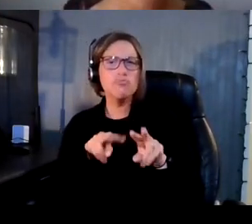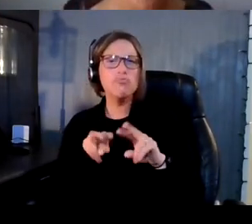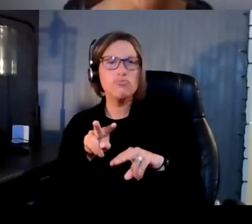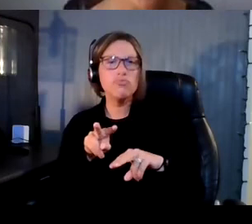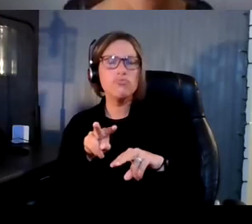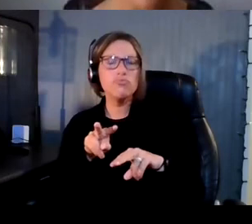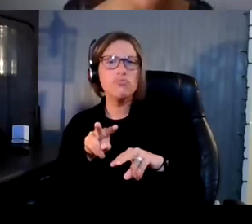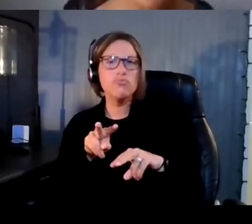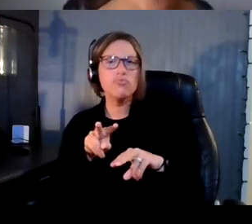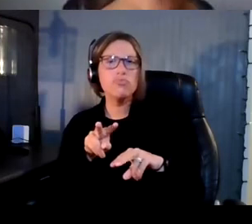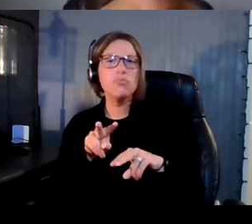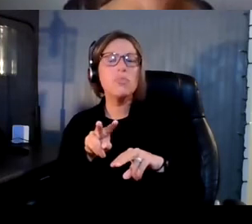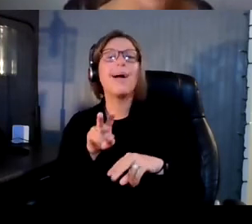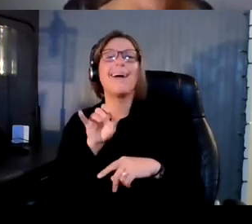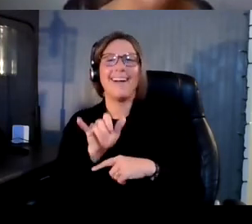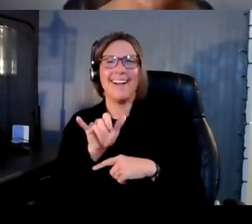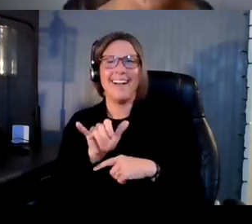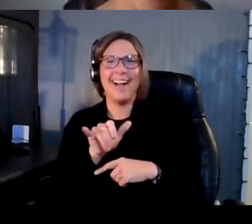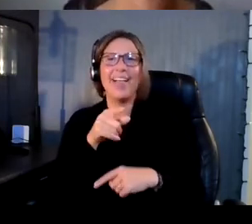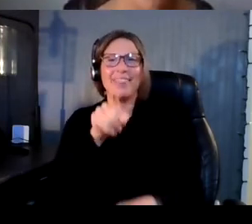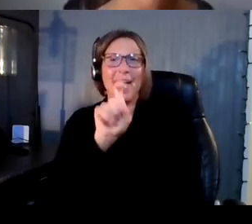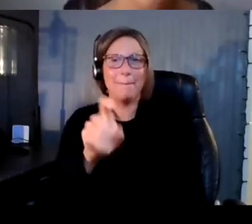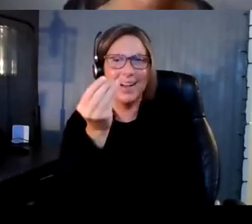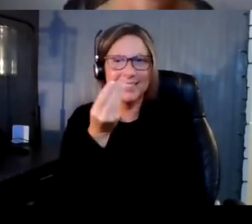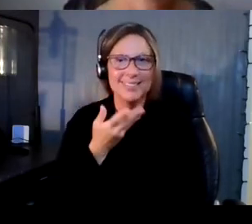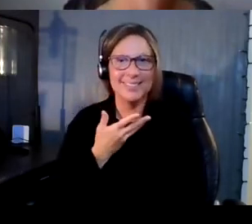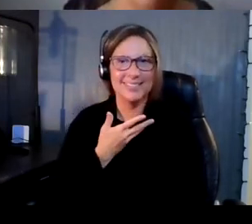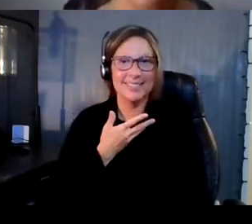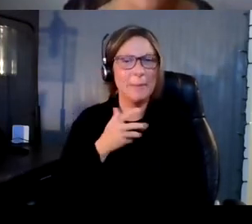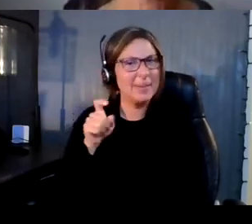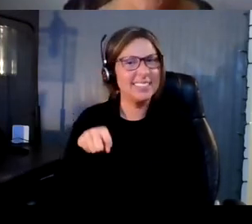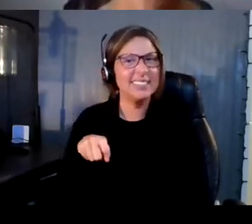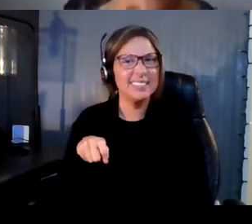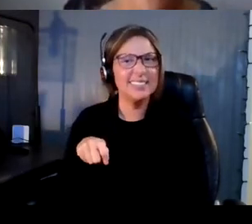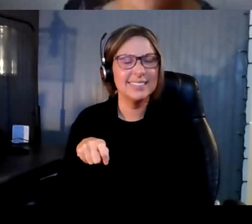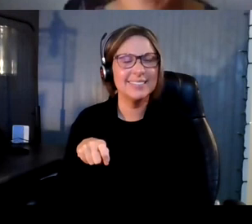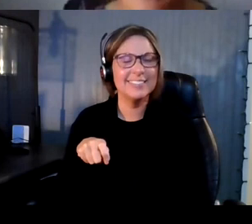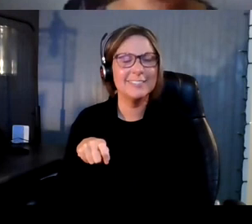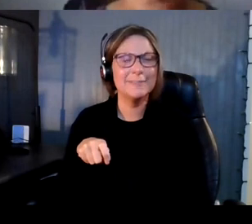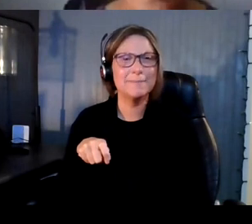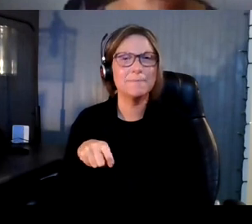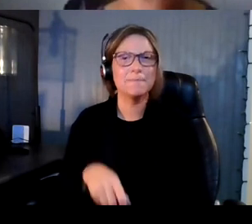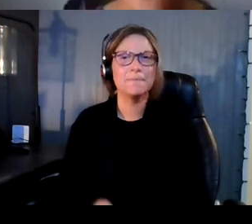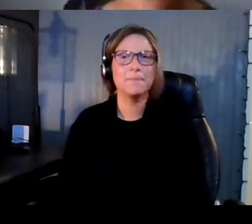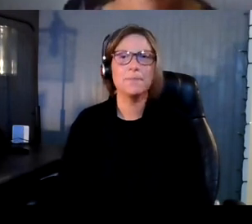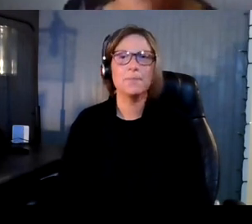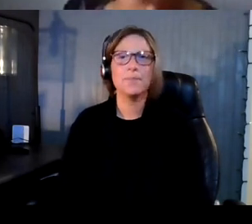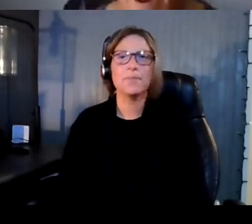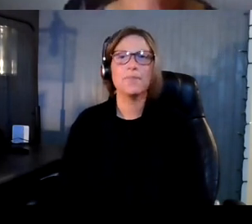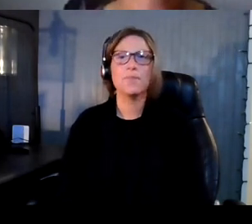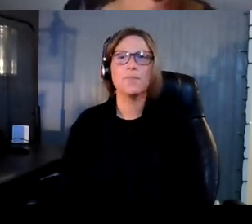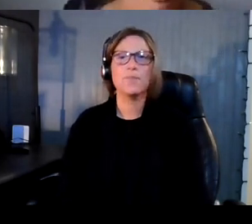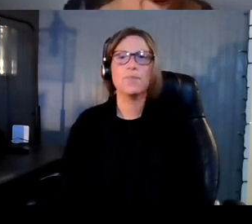wait just enough so that they have to let me know. They really have to let me know. And they may do this, that